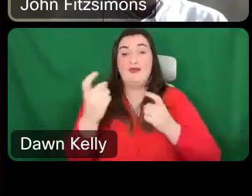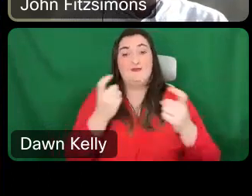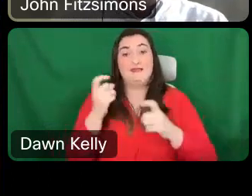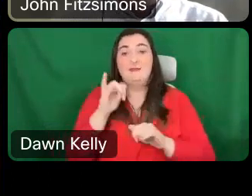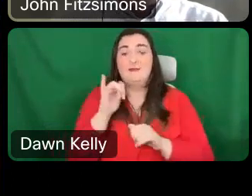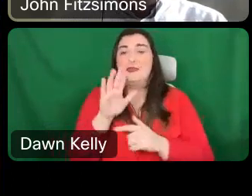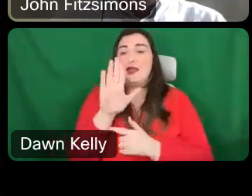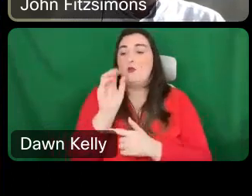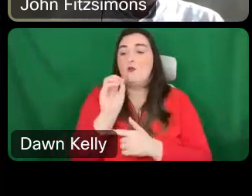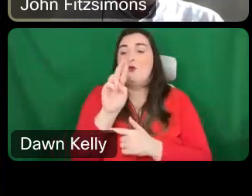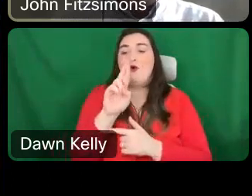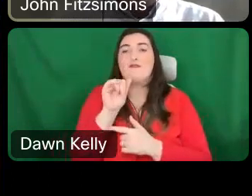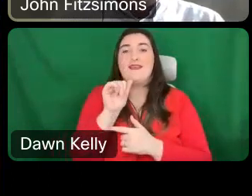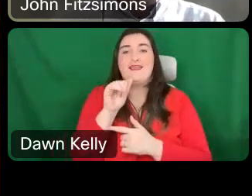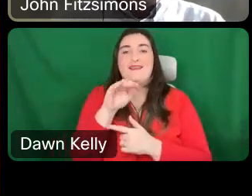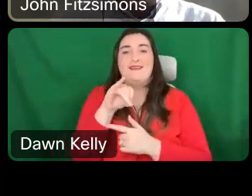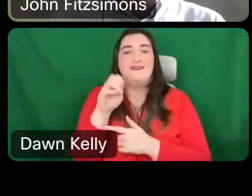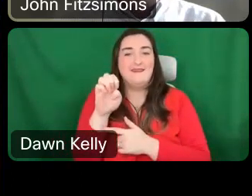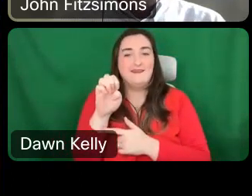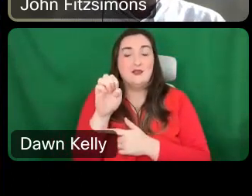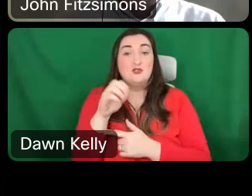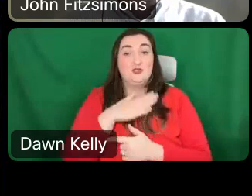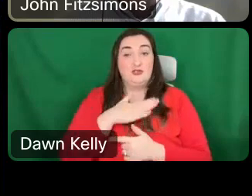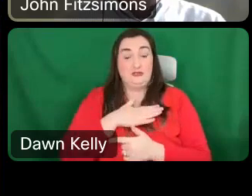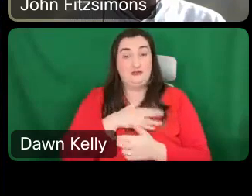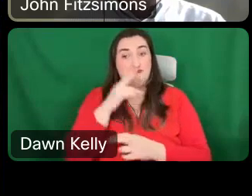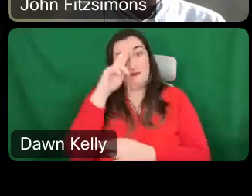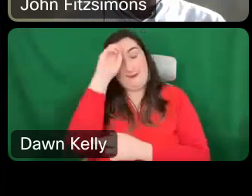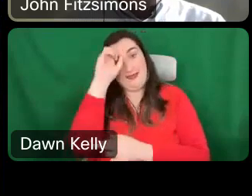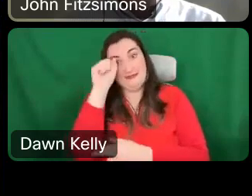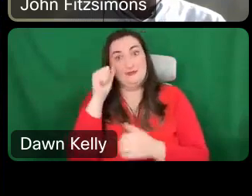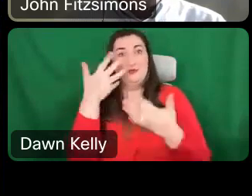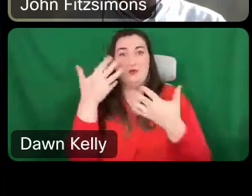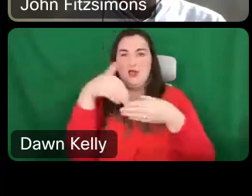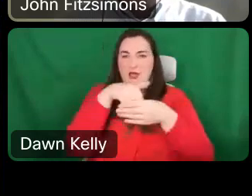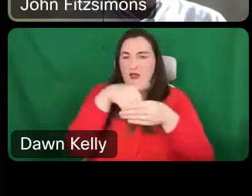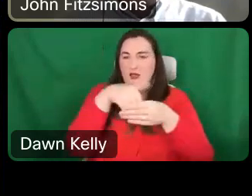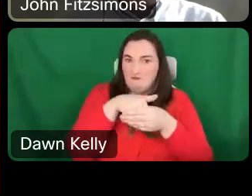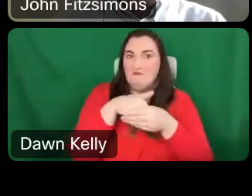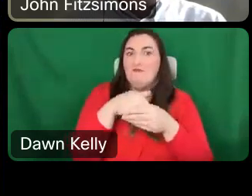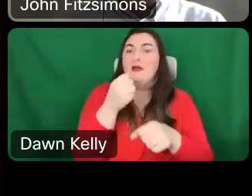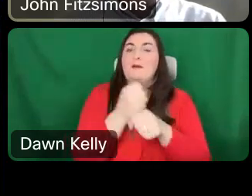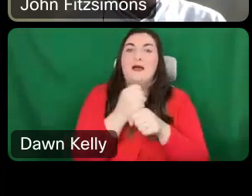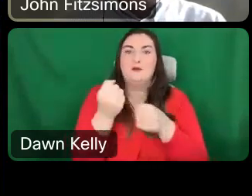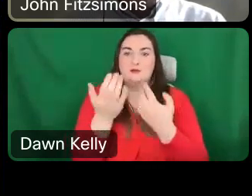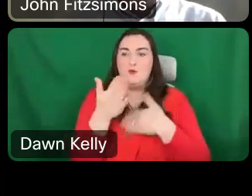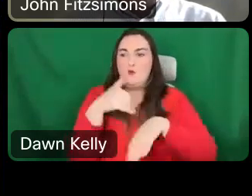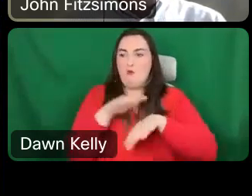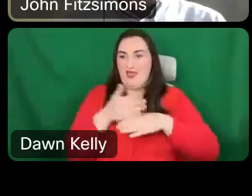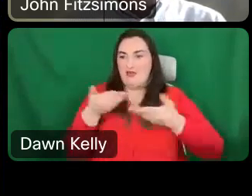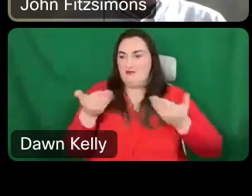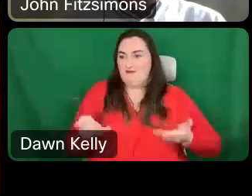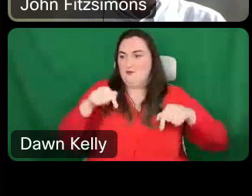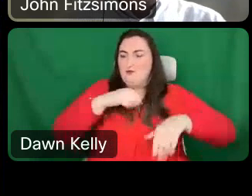maybe Lorraine to start things off with a reminder of just contextualizing a little bit where we are today,